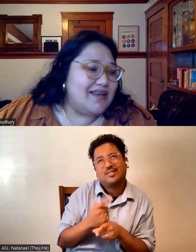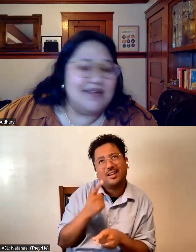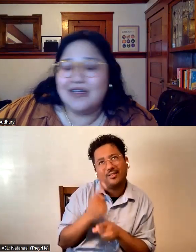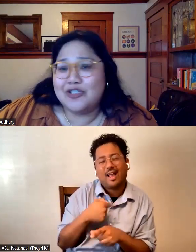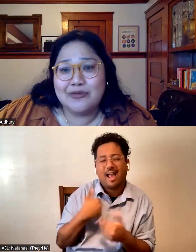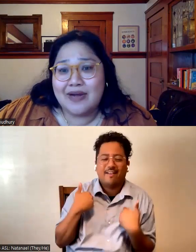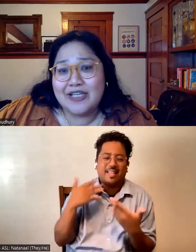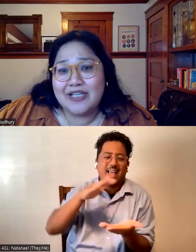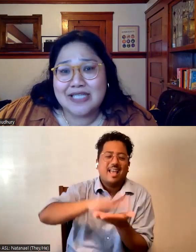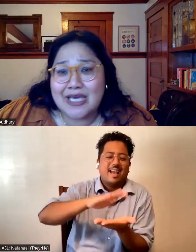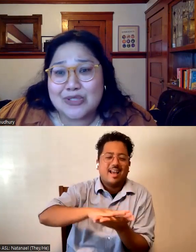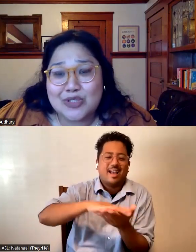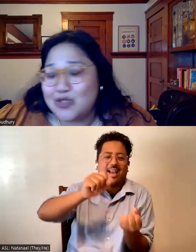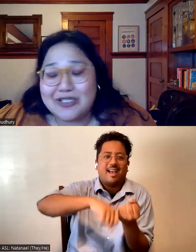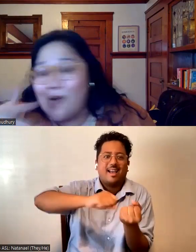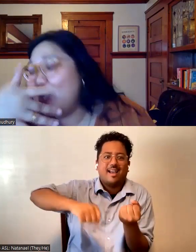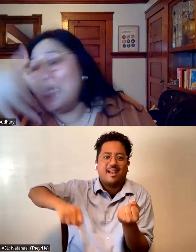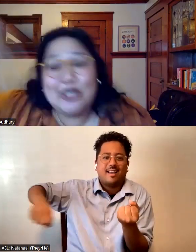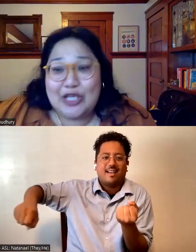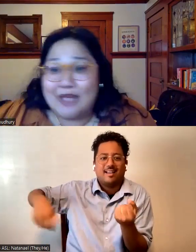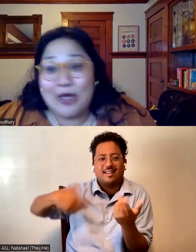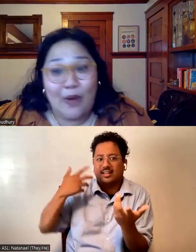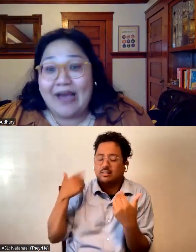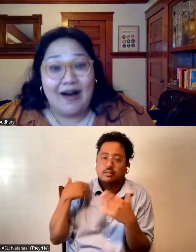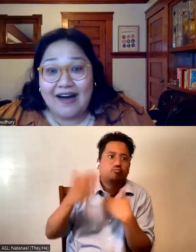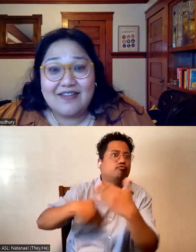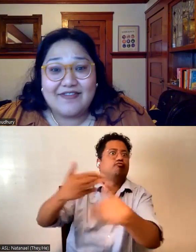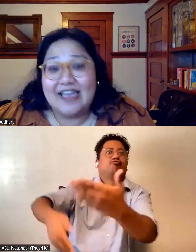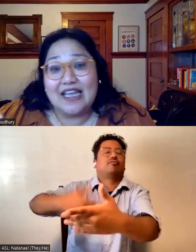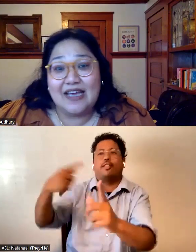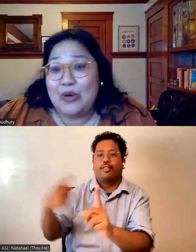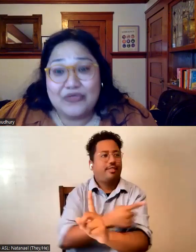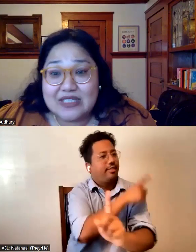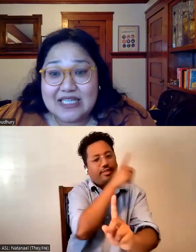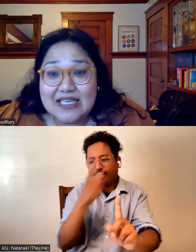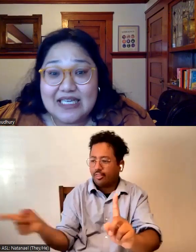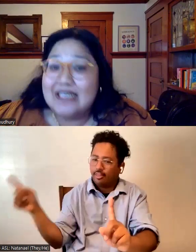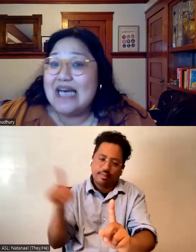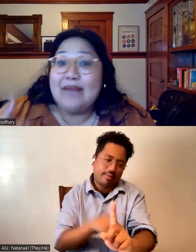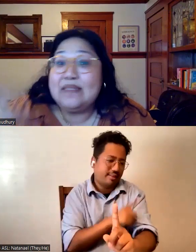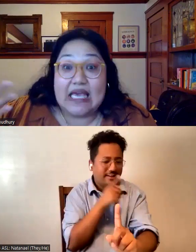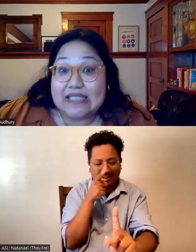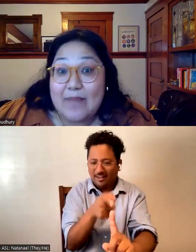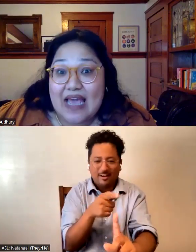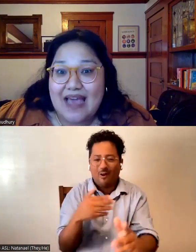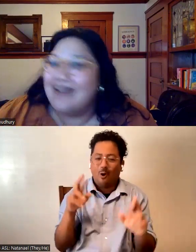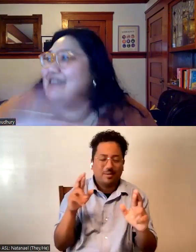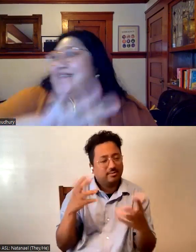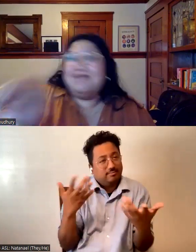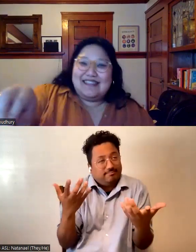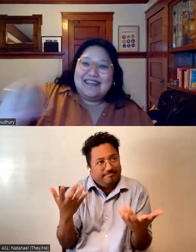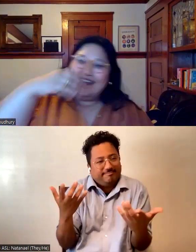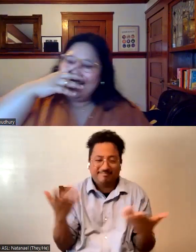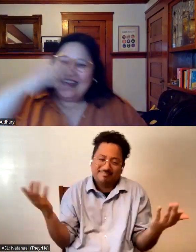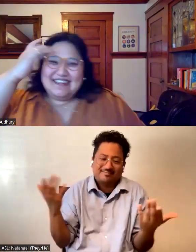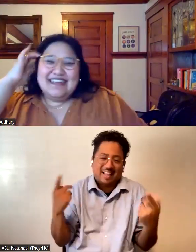academic issue where I just like keep going off and like, hopefully I'm saying something. So